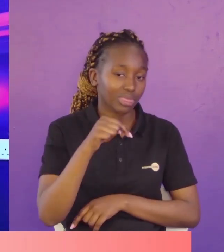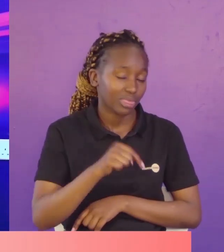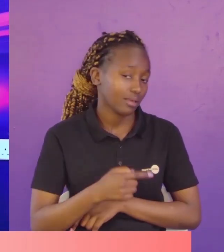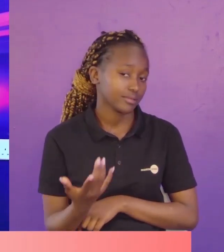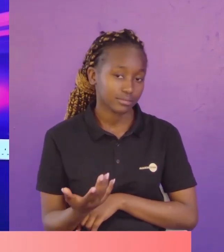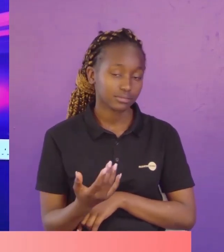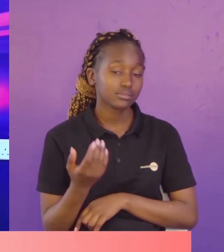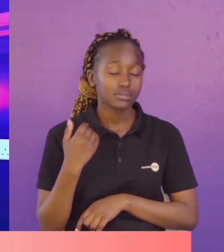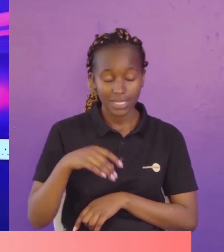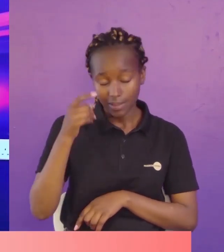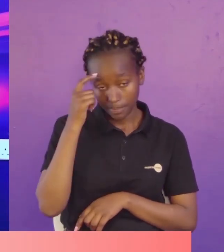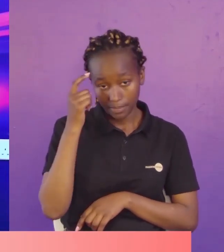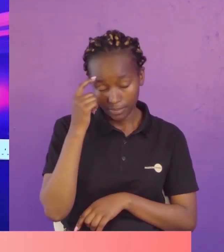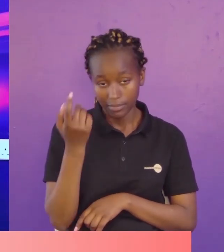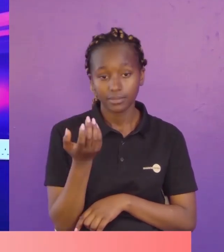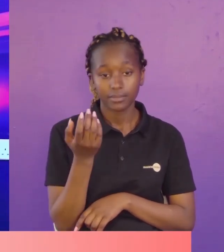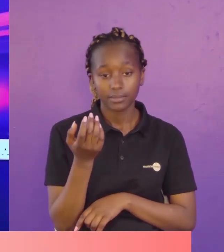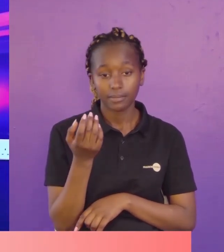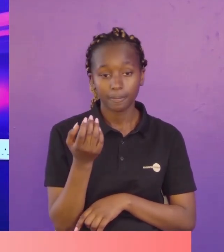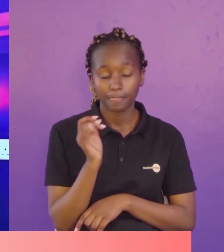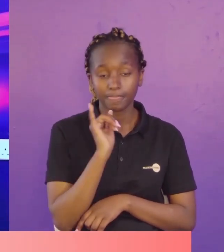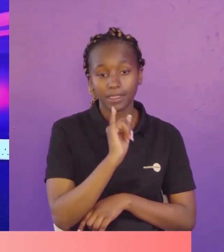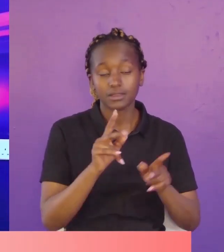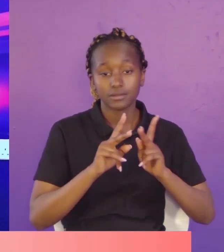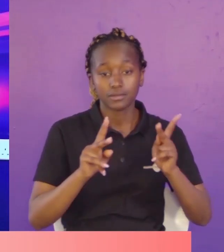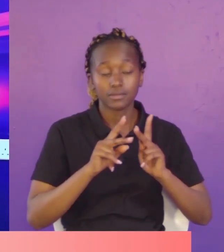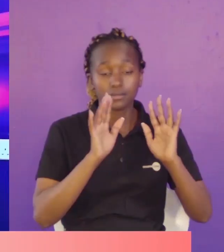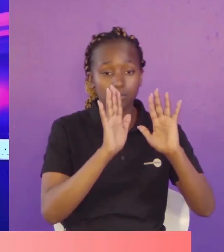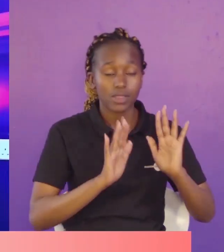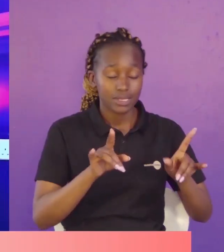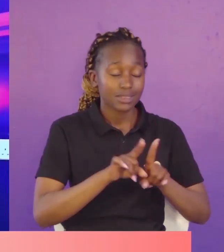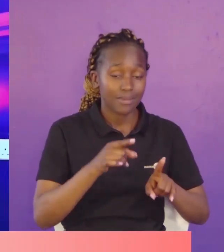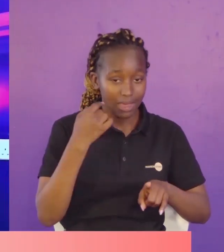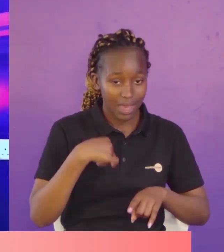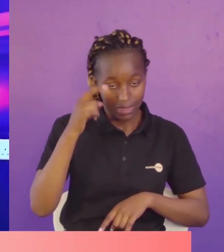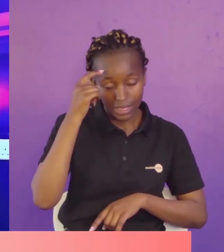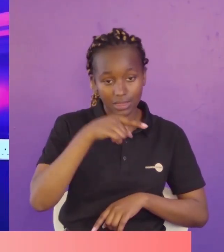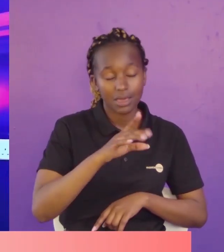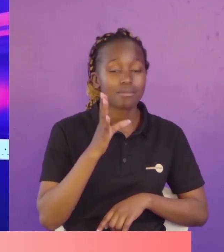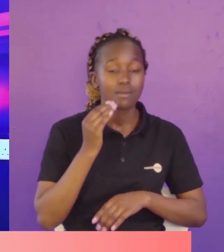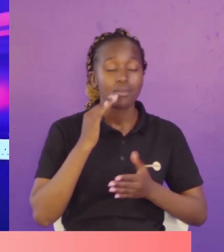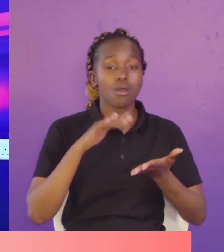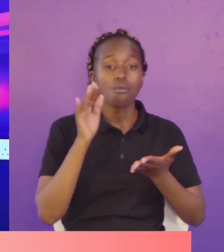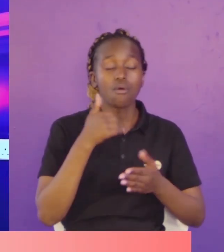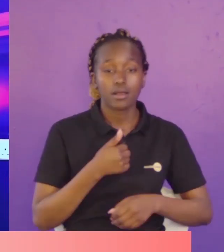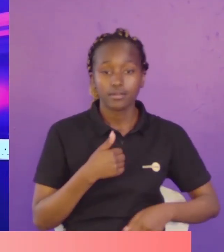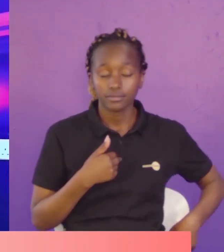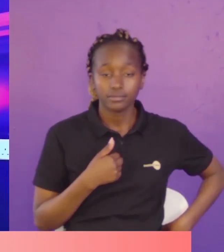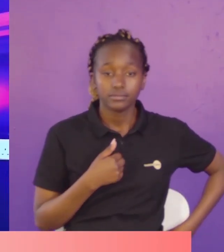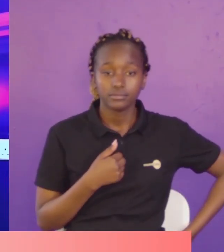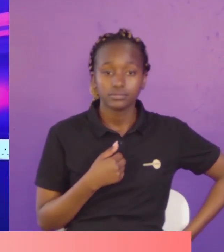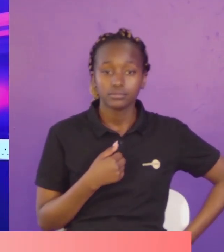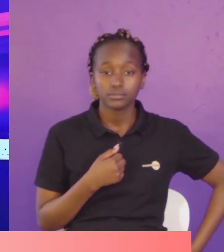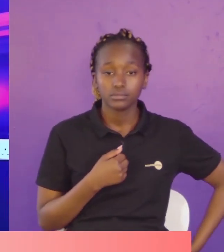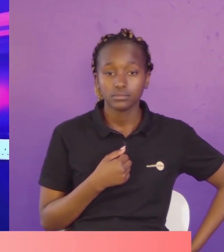it is just a matter of we say they were much experienced. Yeah. Because when you look even in our